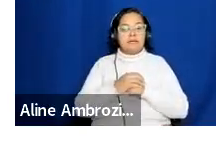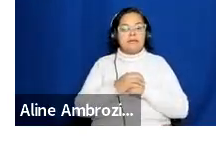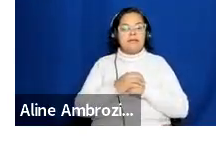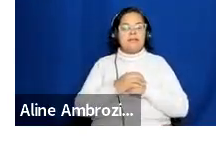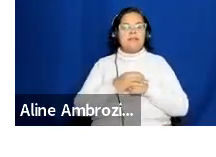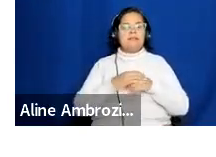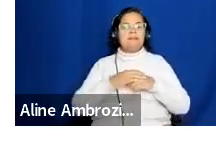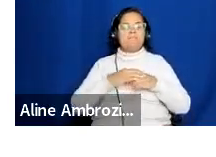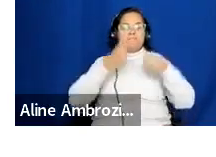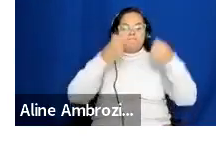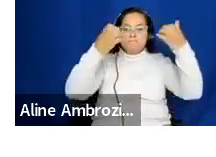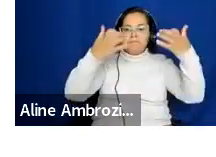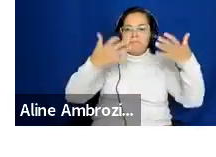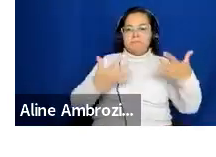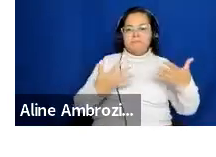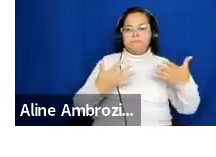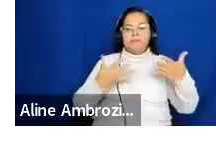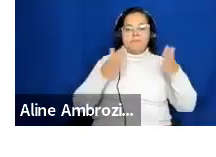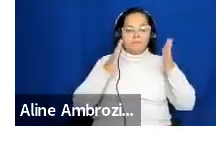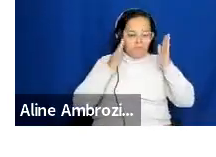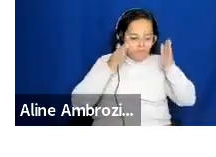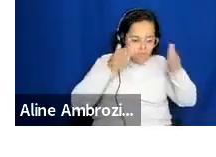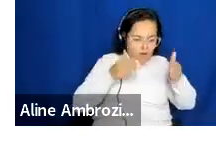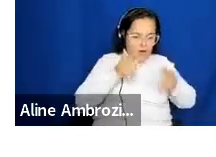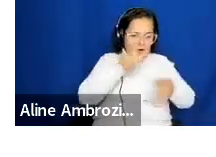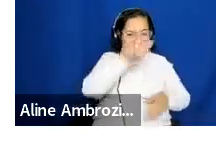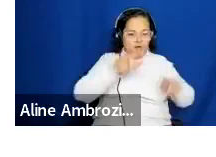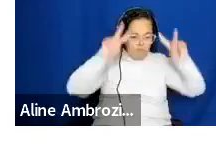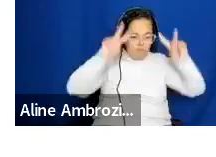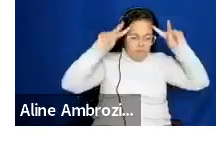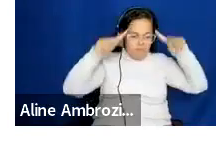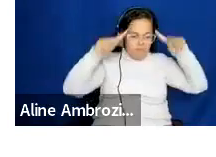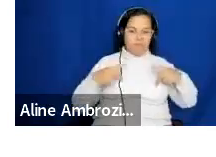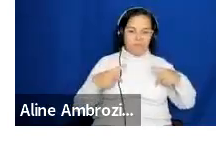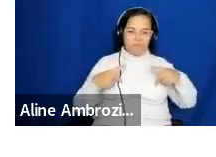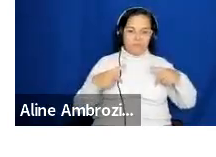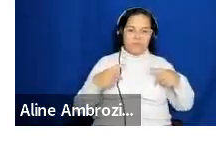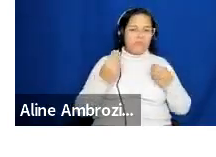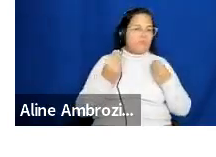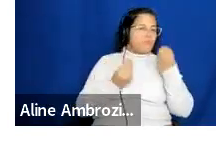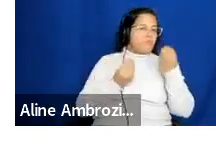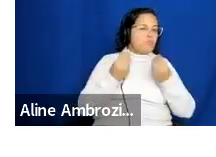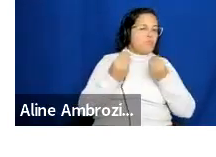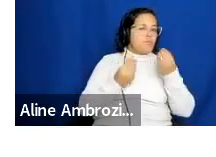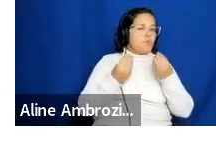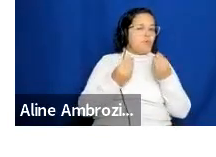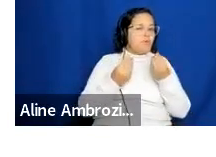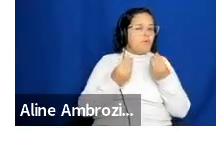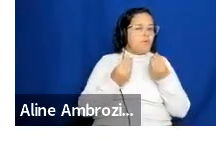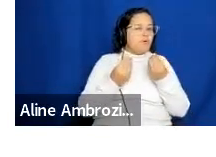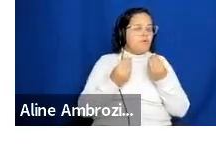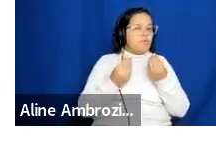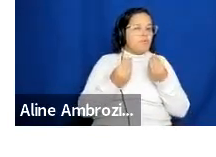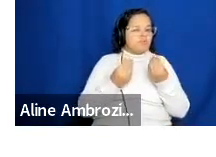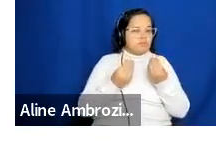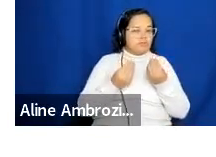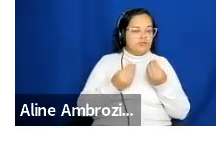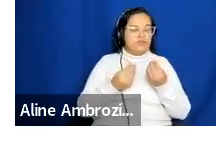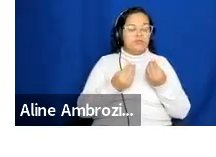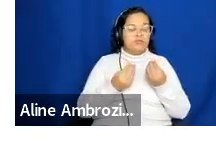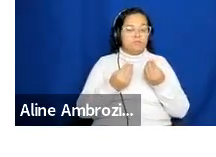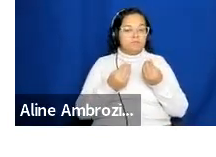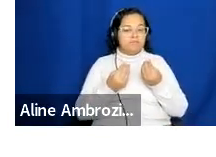and the regaining and claiming of humanness that is trapped within alienated